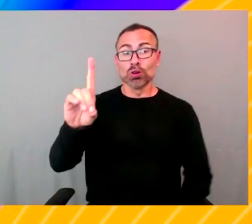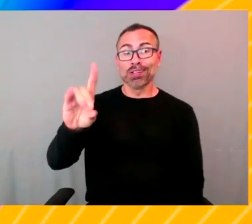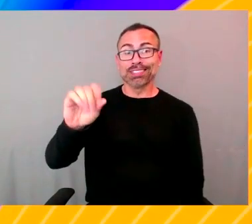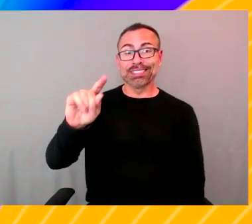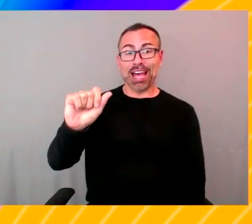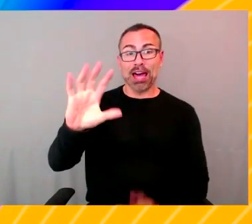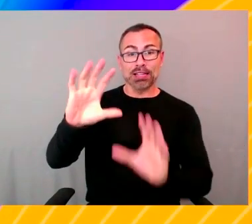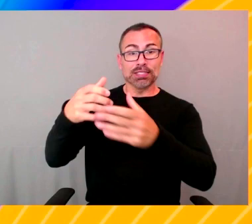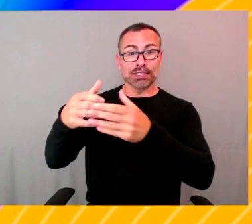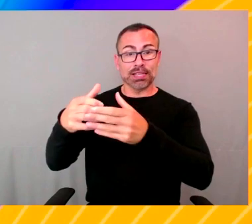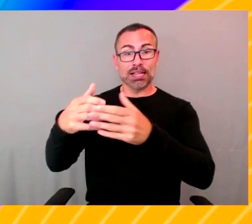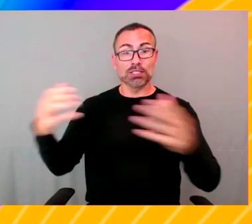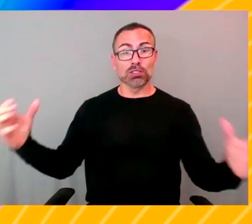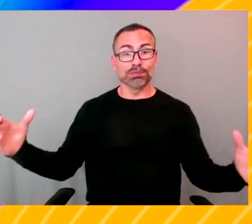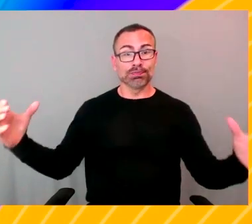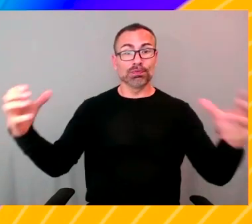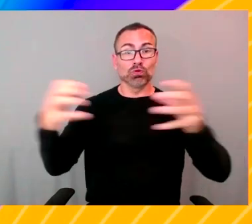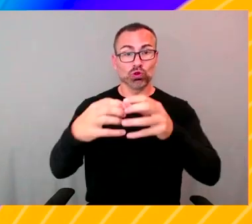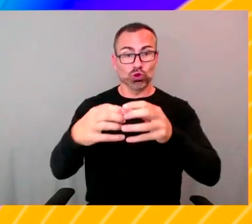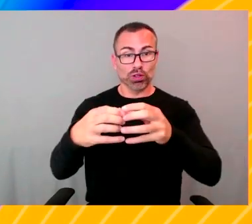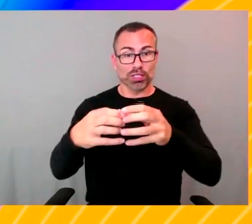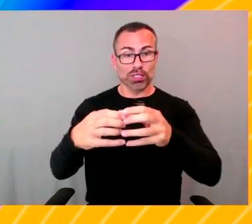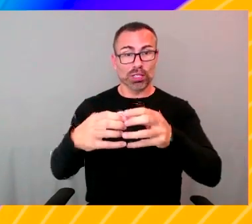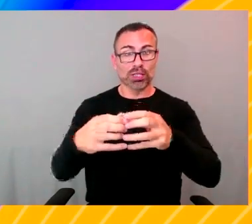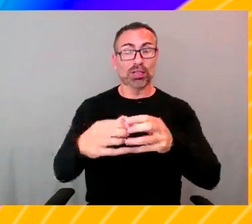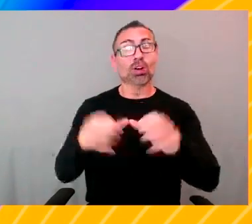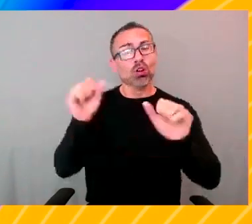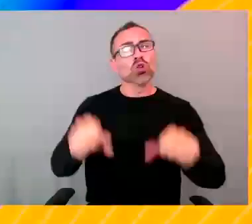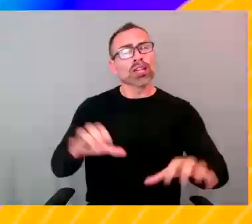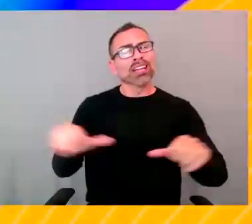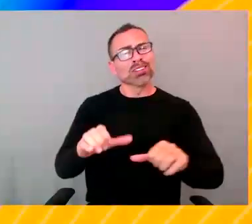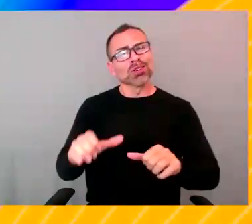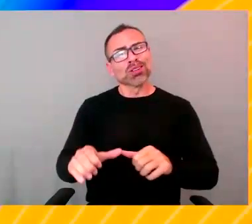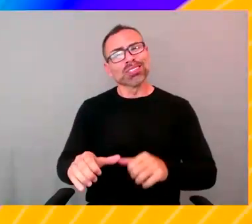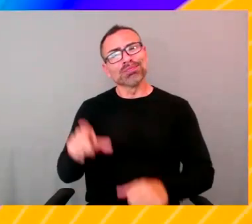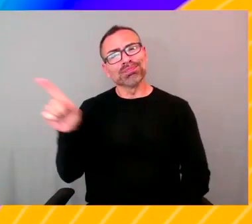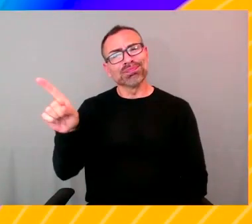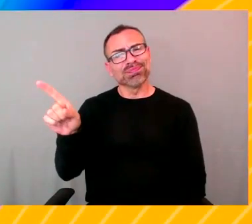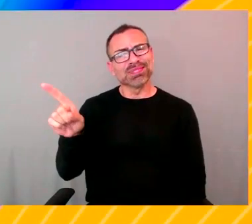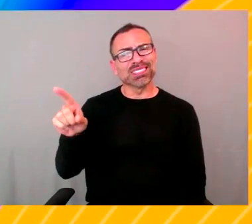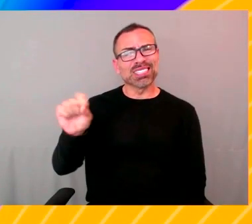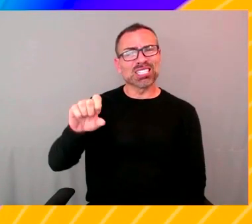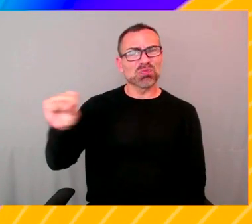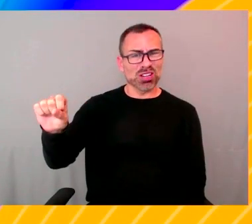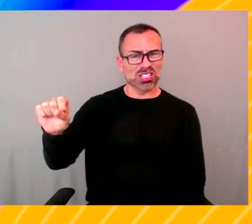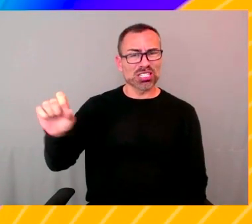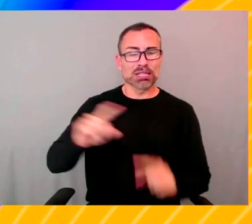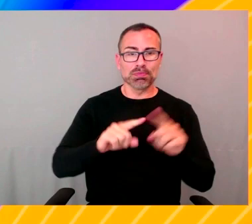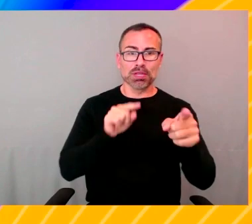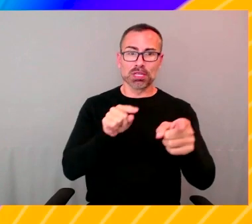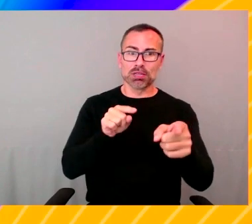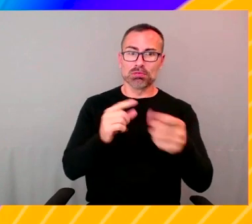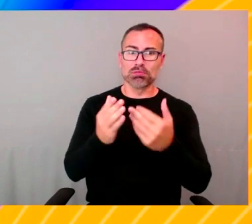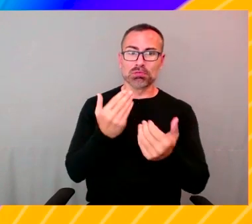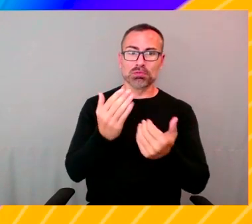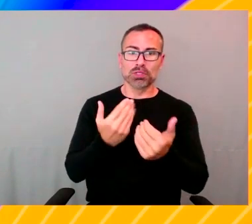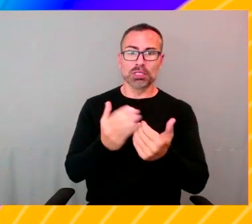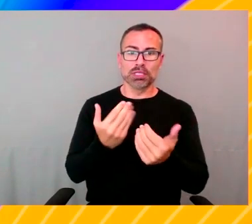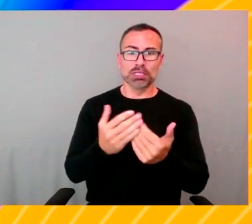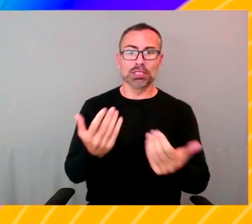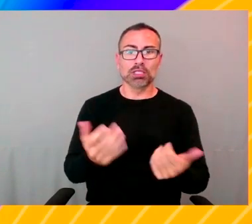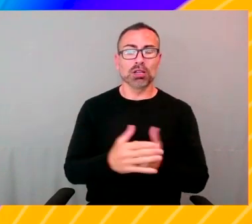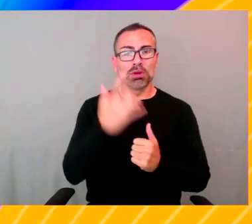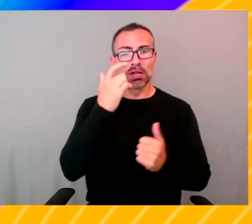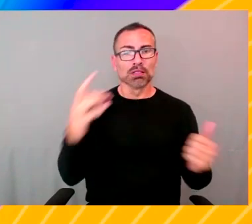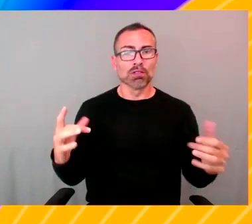the spreadsheet interface, but is easier to do here. And we have a lot more flexibility in terms of doing multiple joins. So this is